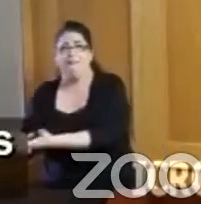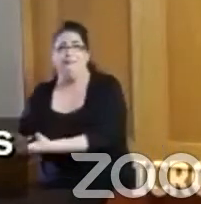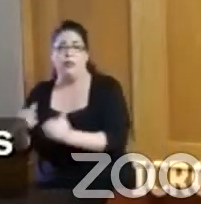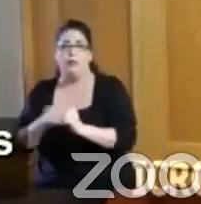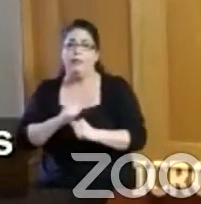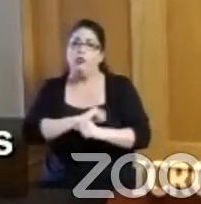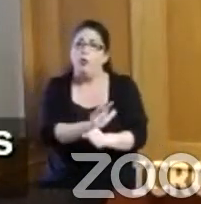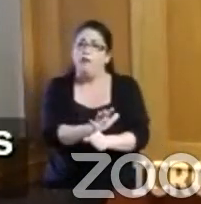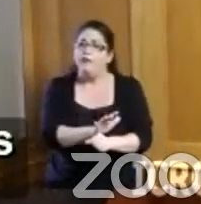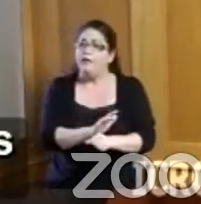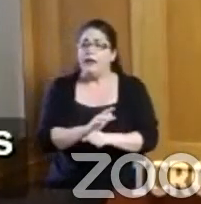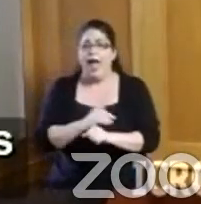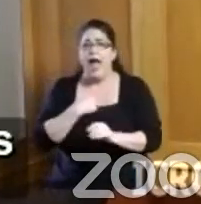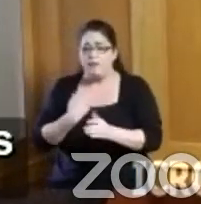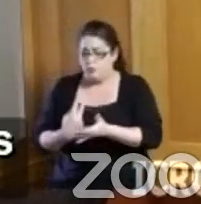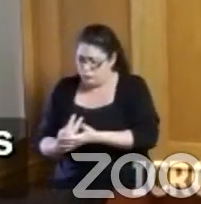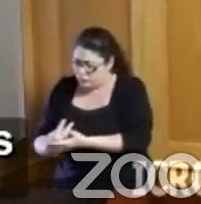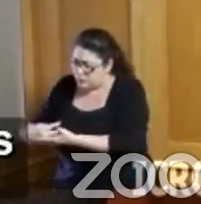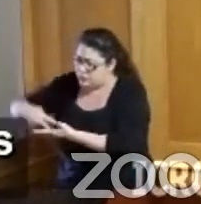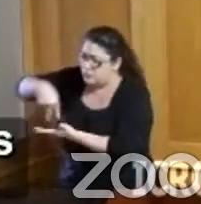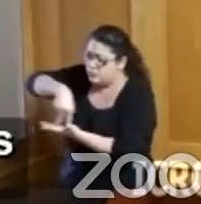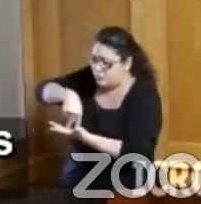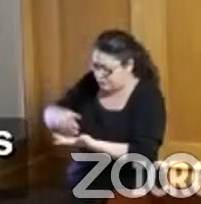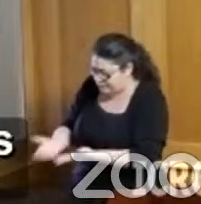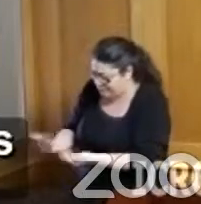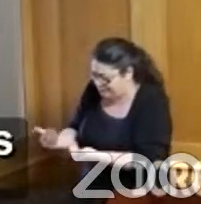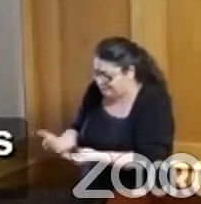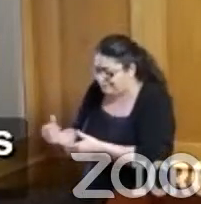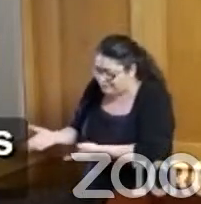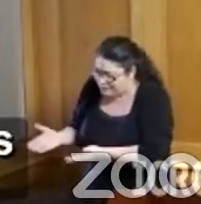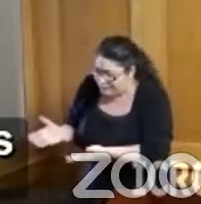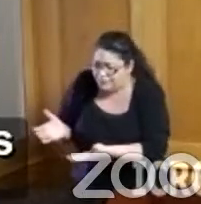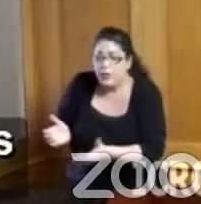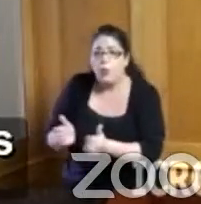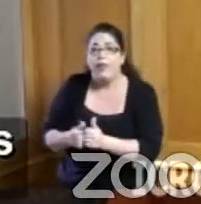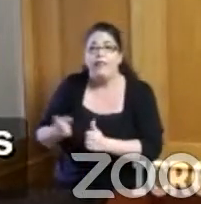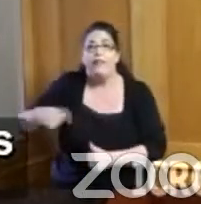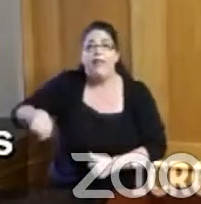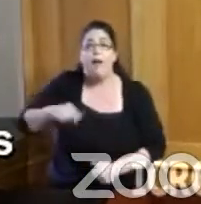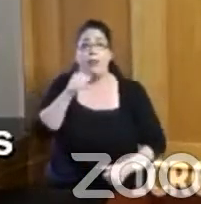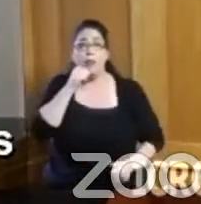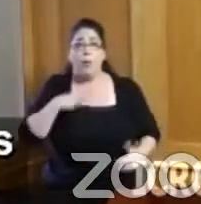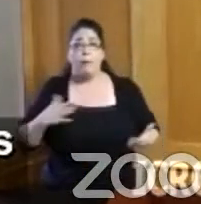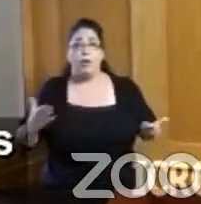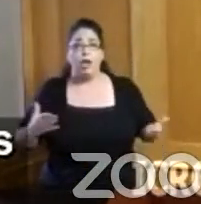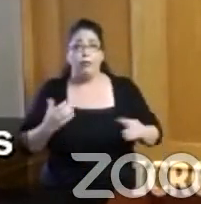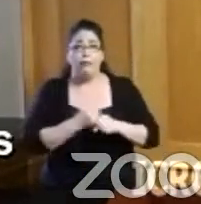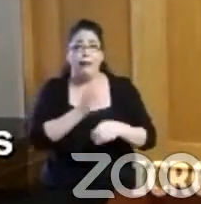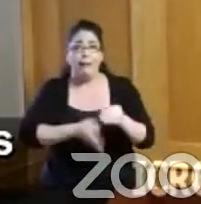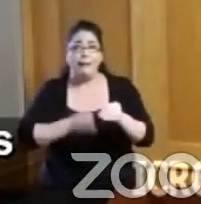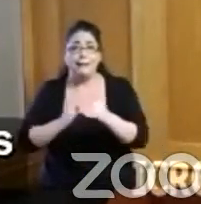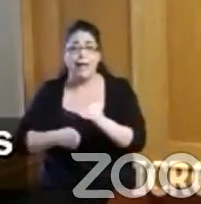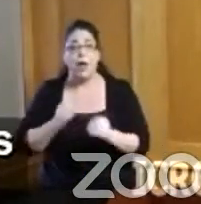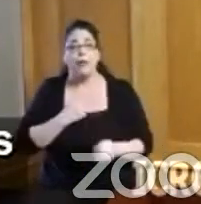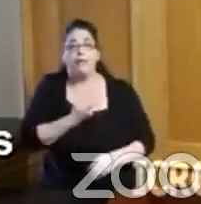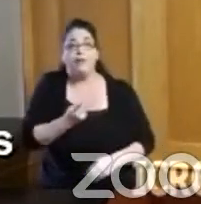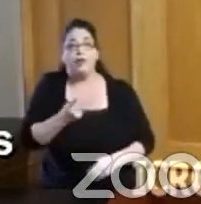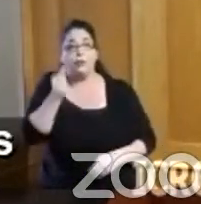they can feel like they have a future and there's some hope. The women are getting it done along with a couple men.